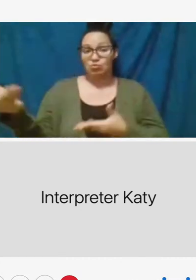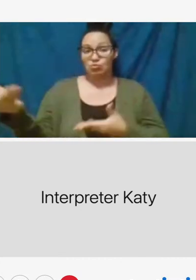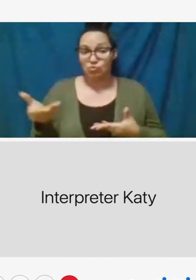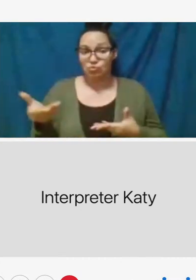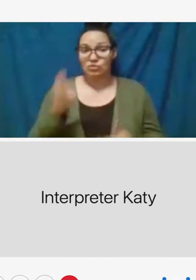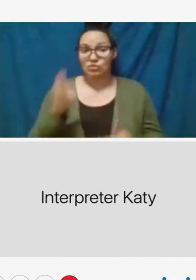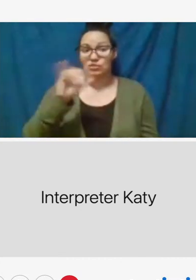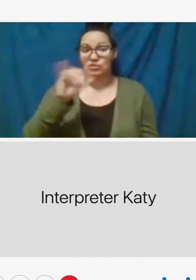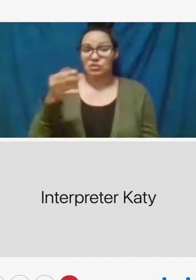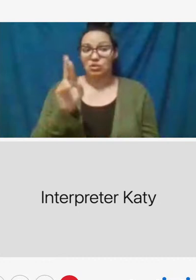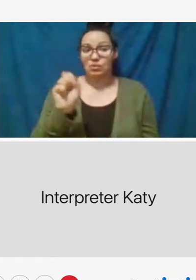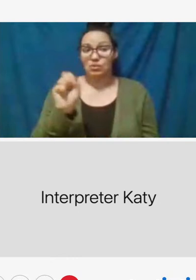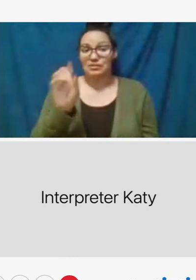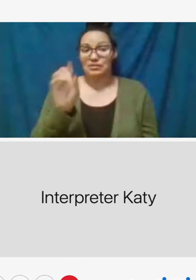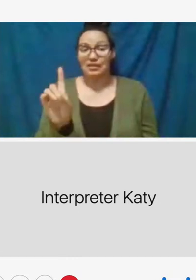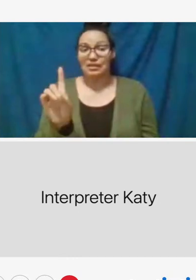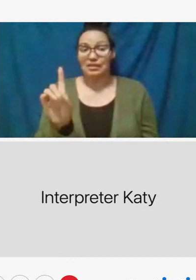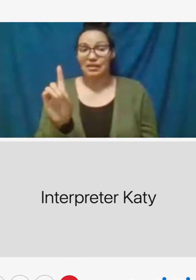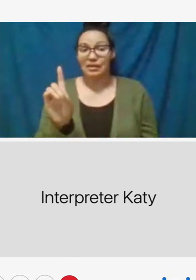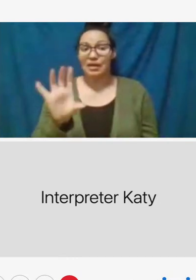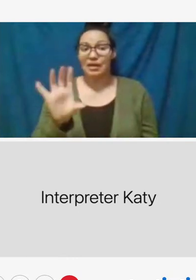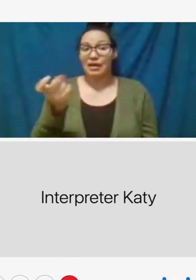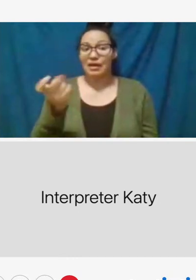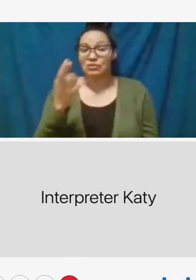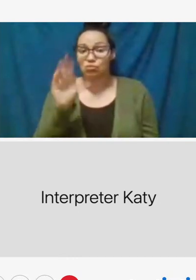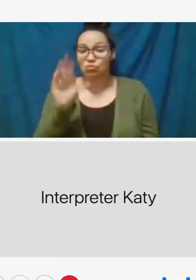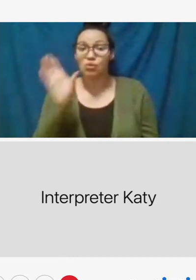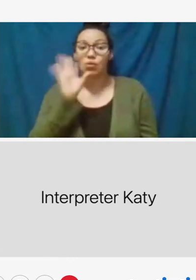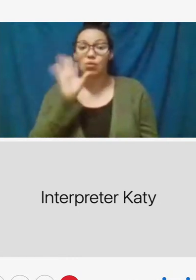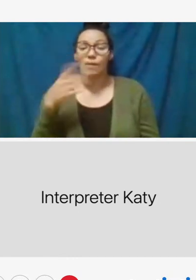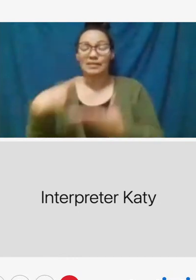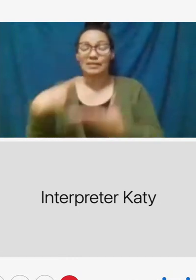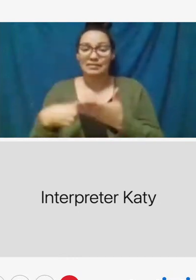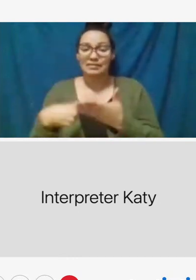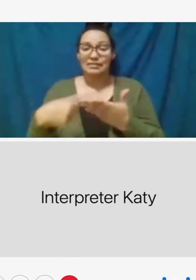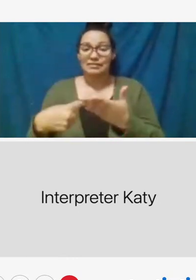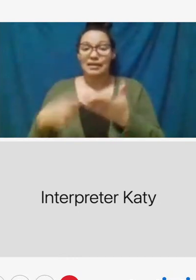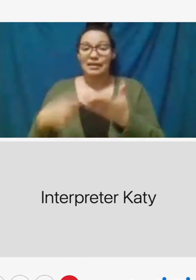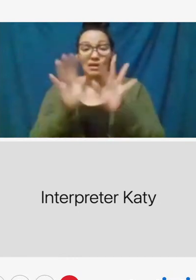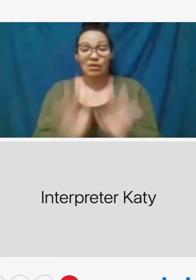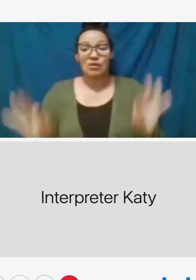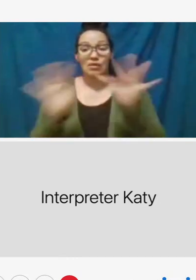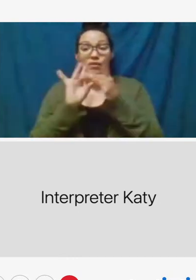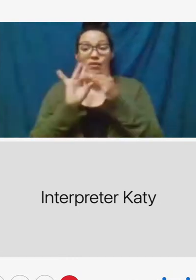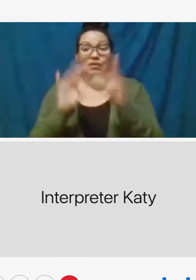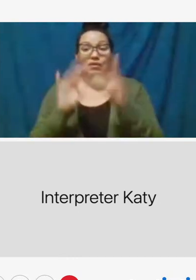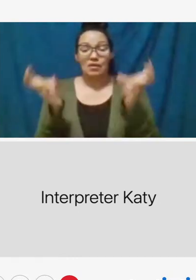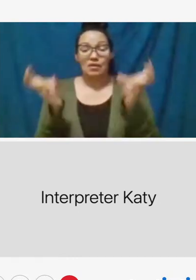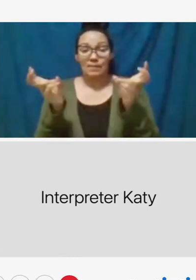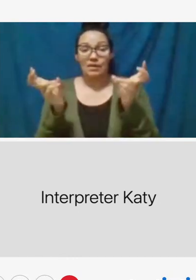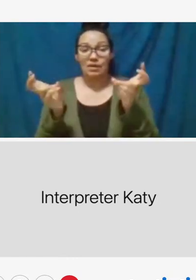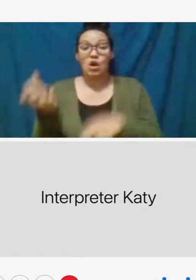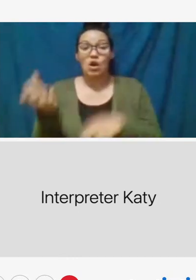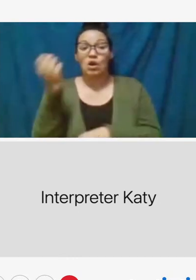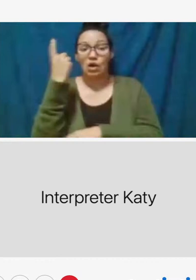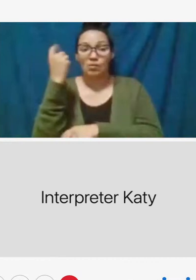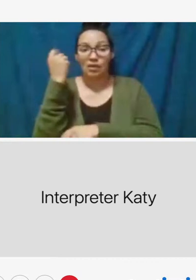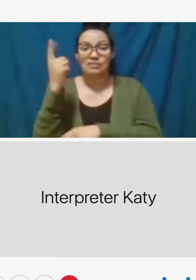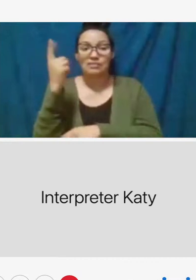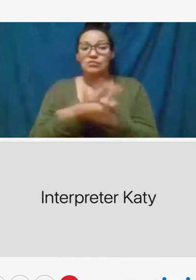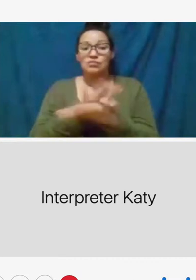mental health manager he'll be discussing a relevant and pertinent topic our comprehensive school-based mental health program